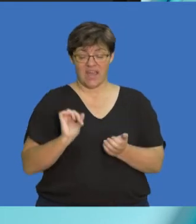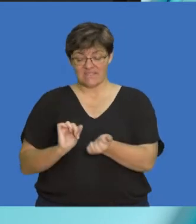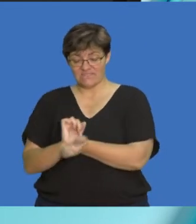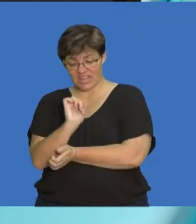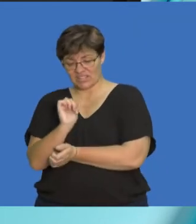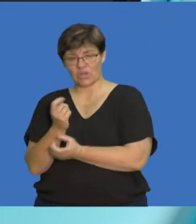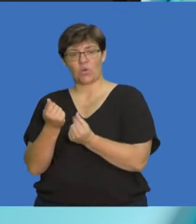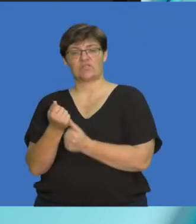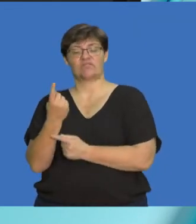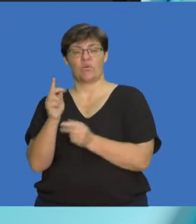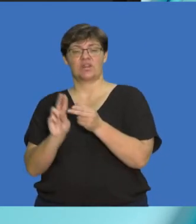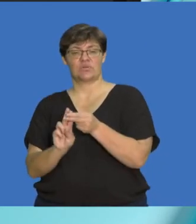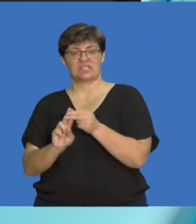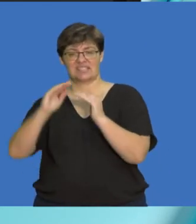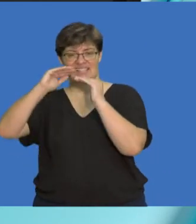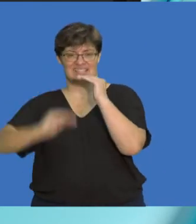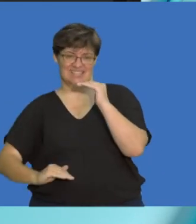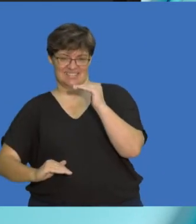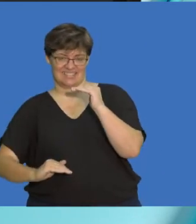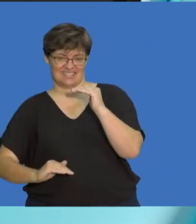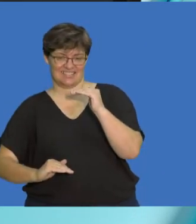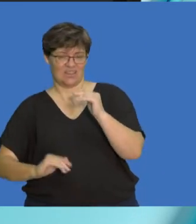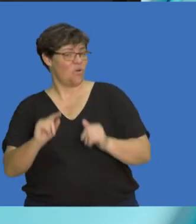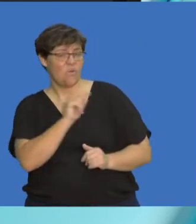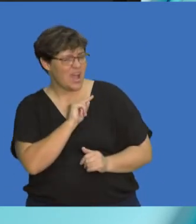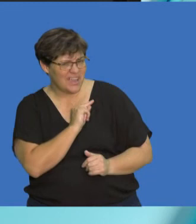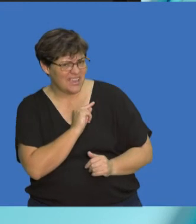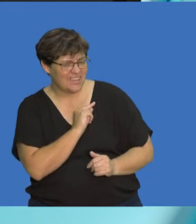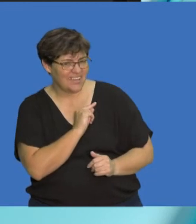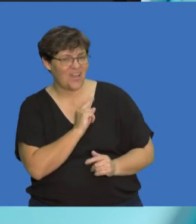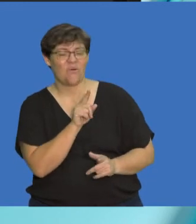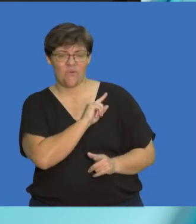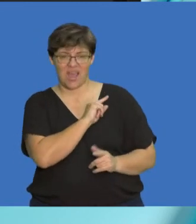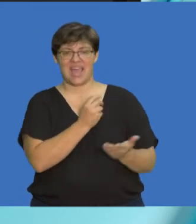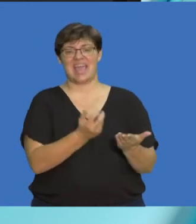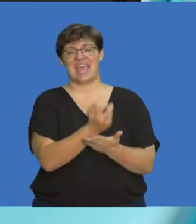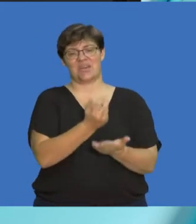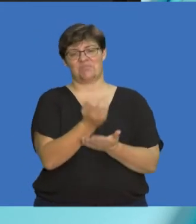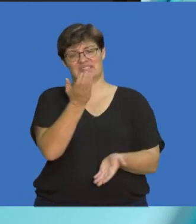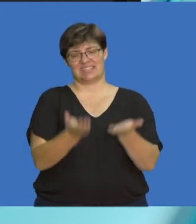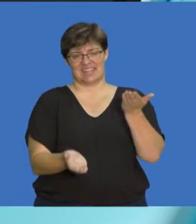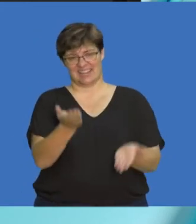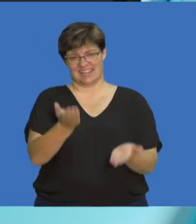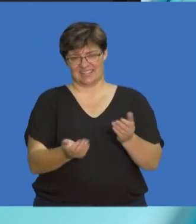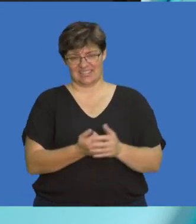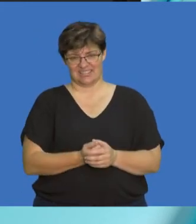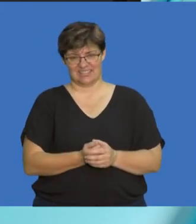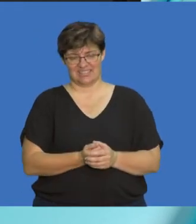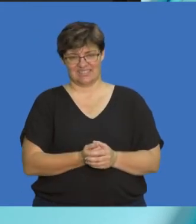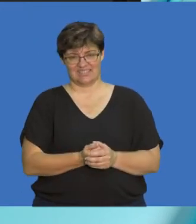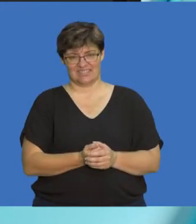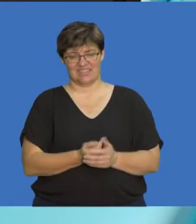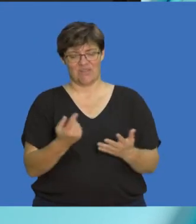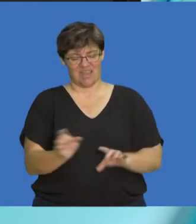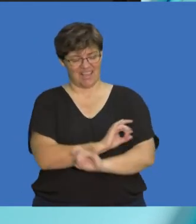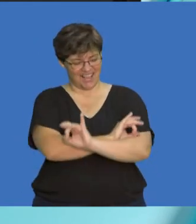unit decreases. And why is that? Because of economies of scale. So now we have clearly explained